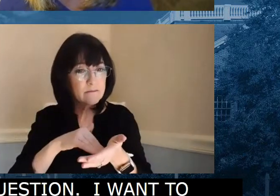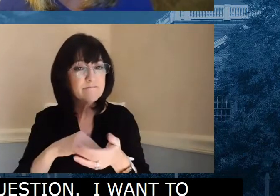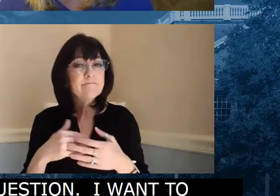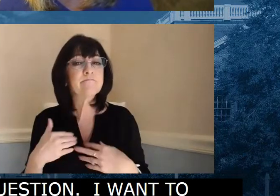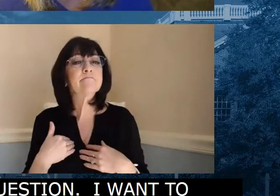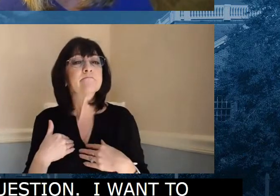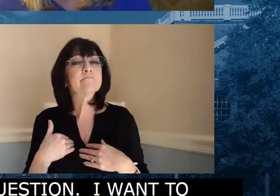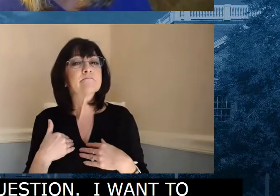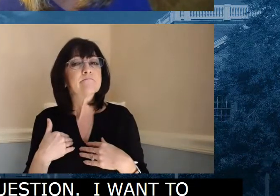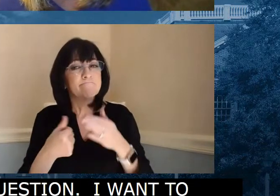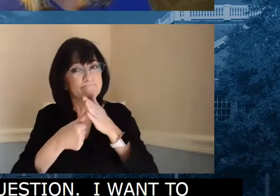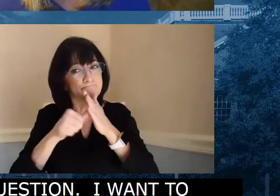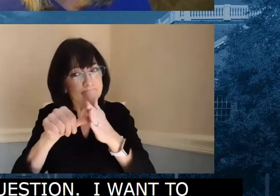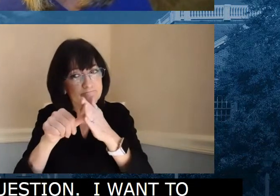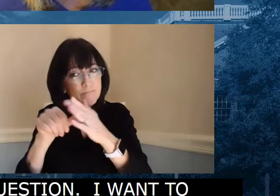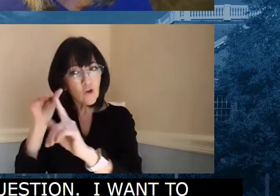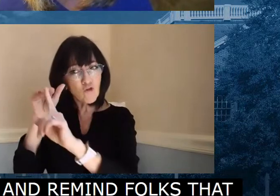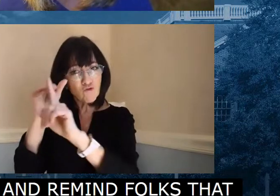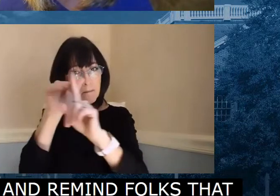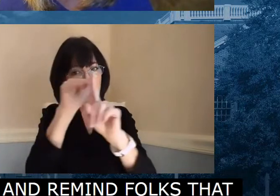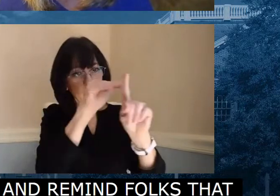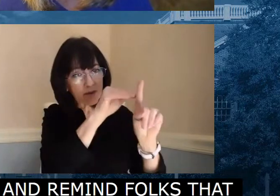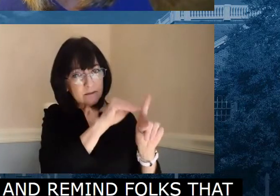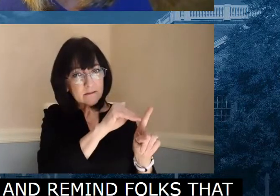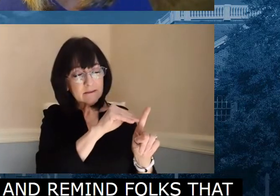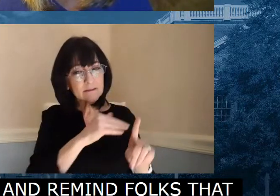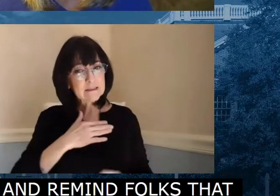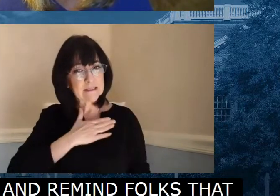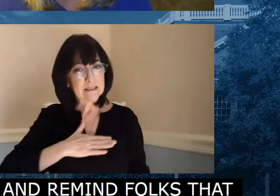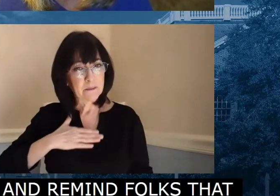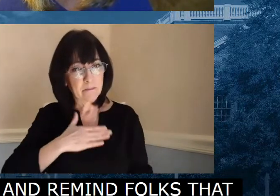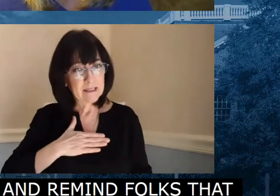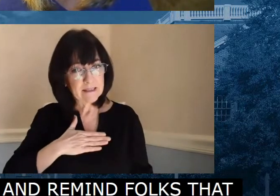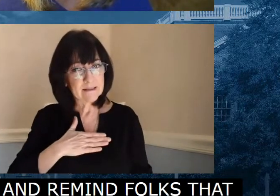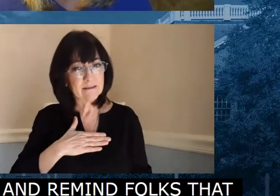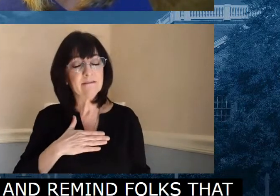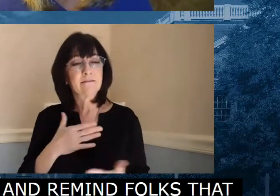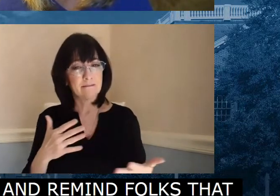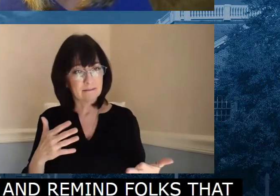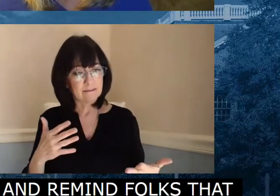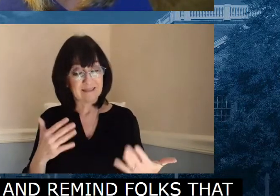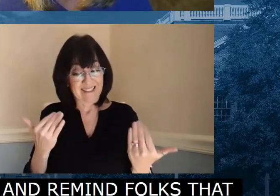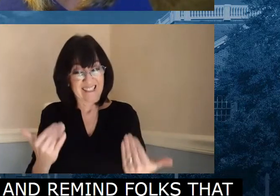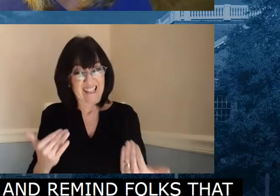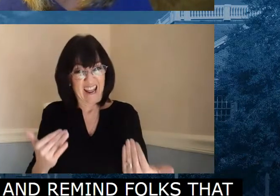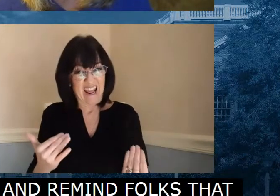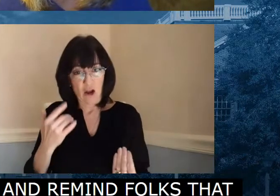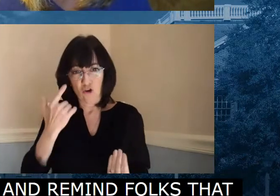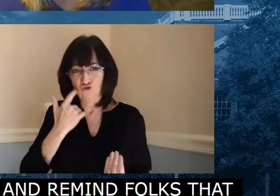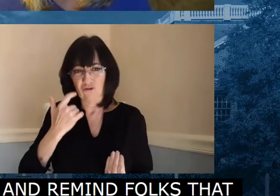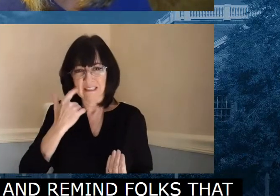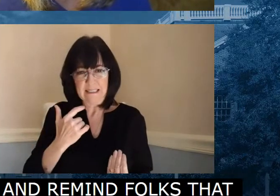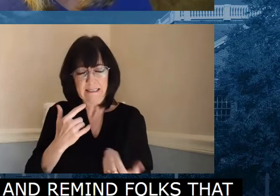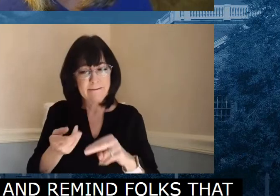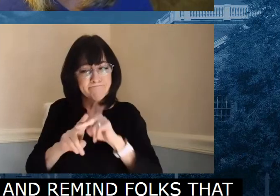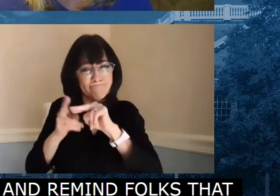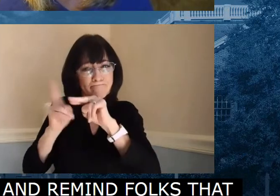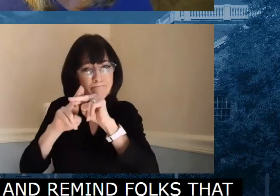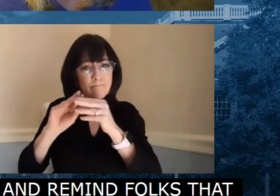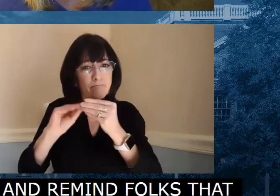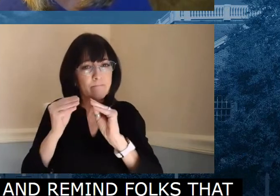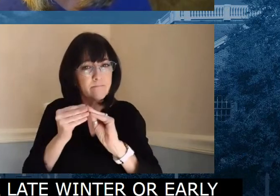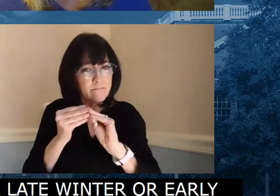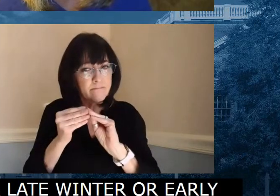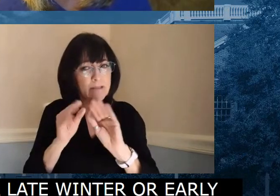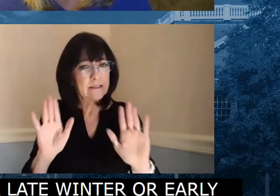we're in the middle of a little bit of a late winter or early spring surge in new positive cases. We're making